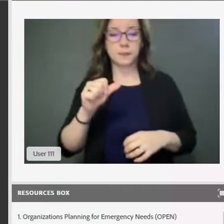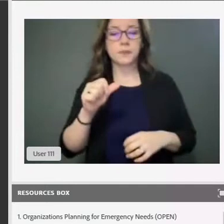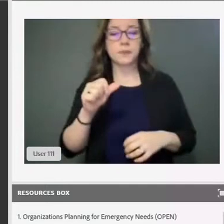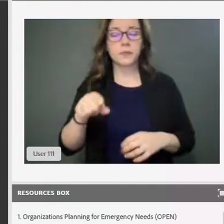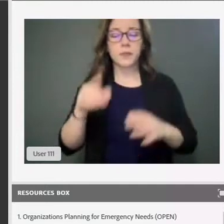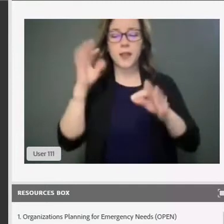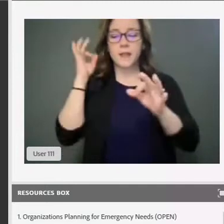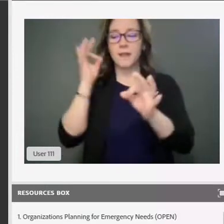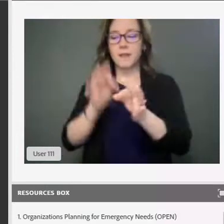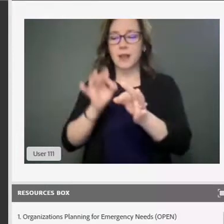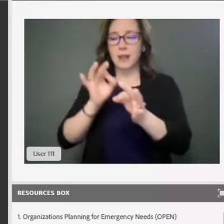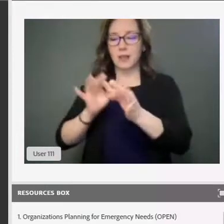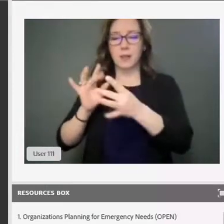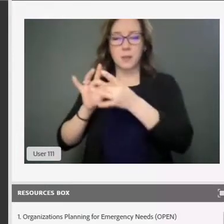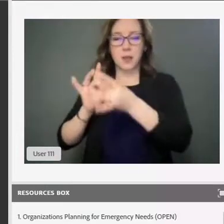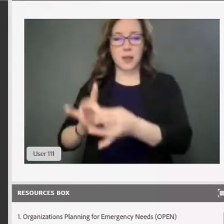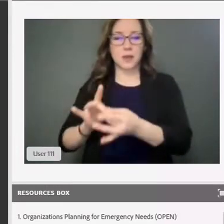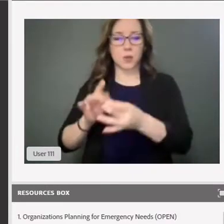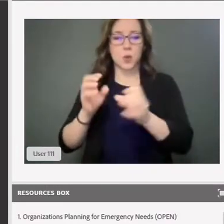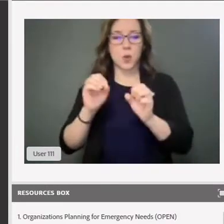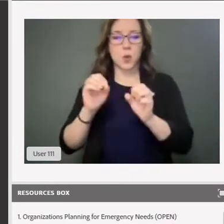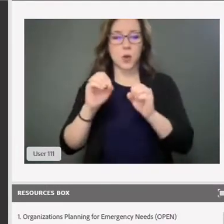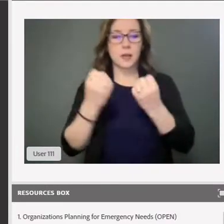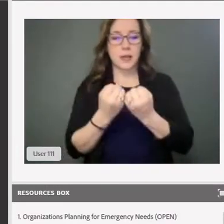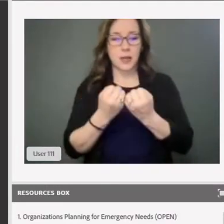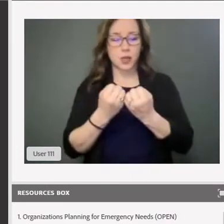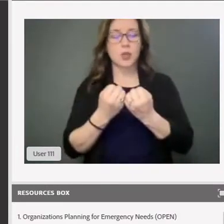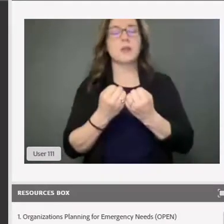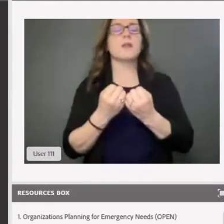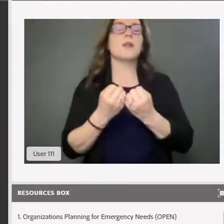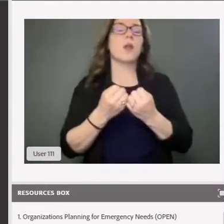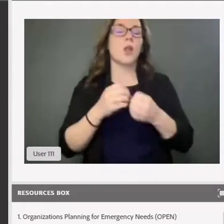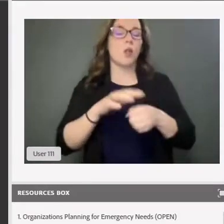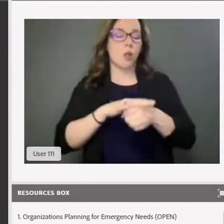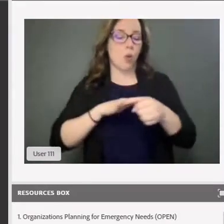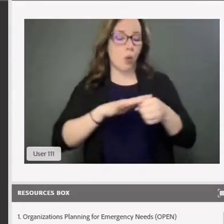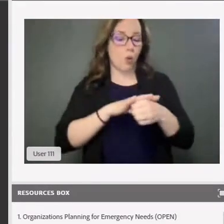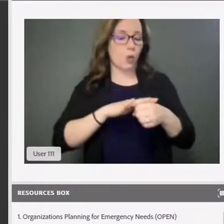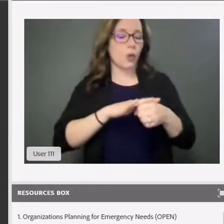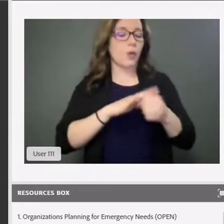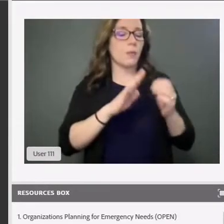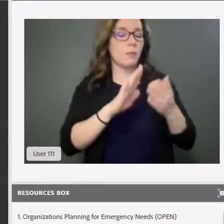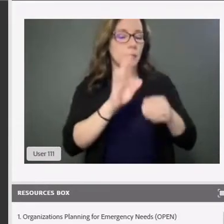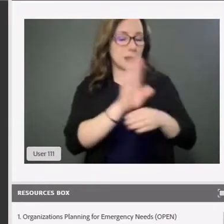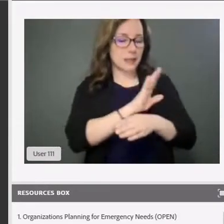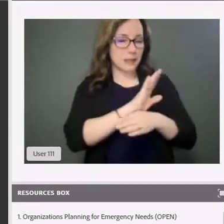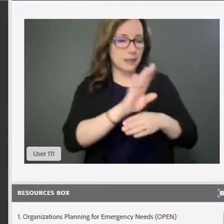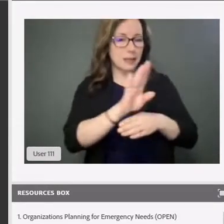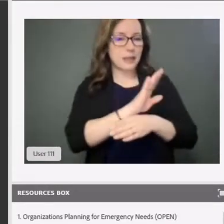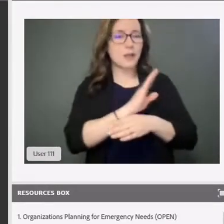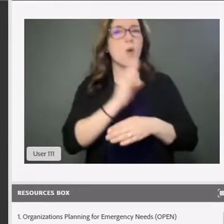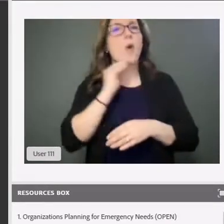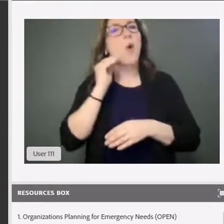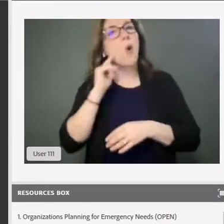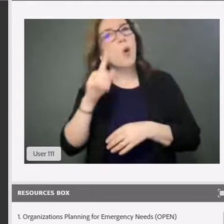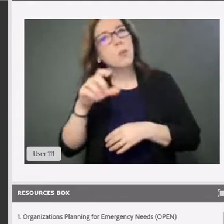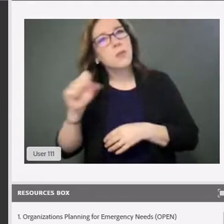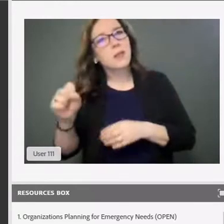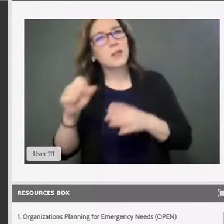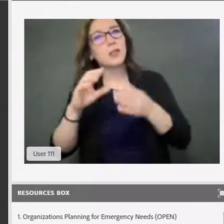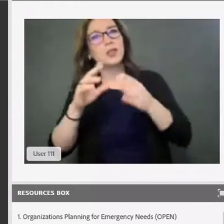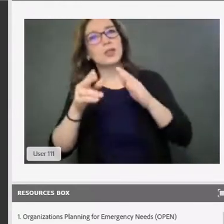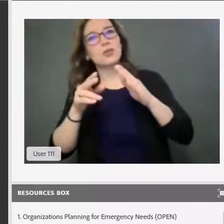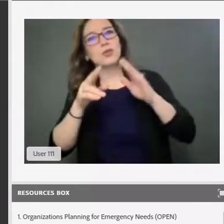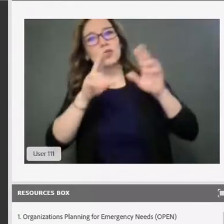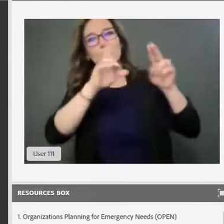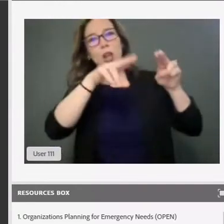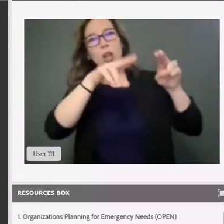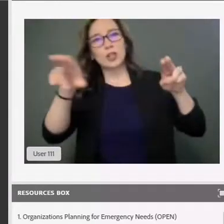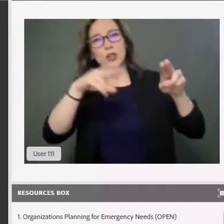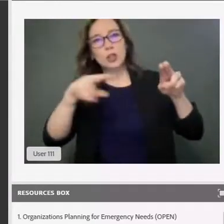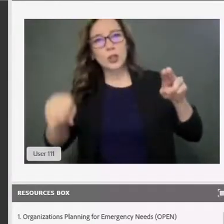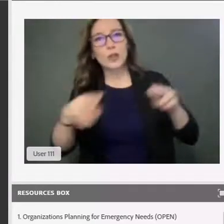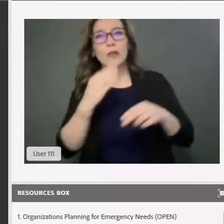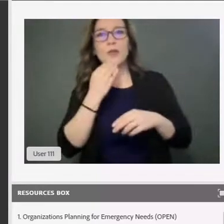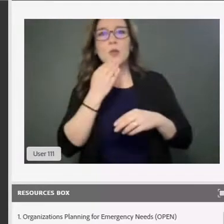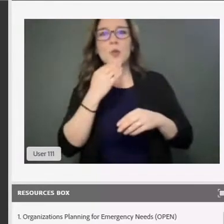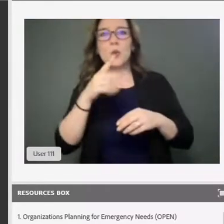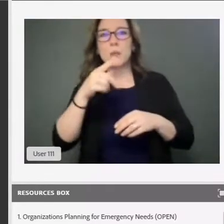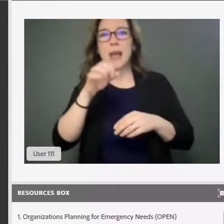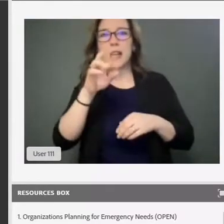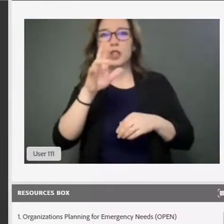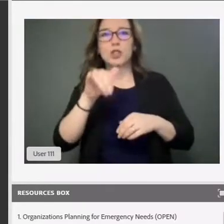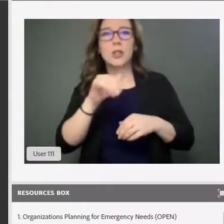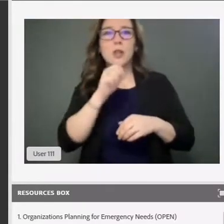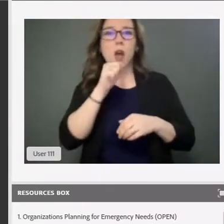faith-based organizations, local businesses, and community-based organizations such as homeless shelters, food pantries, nonprofit